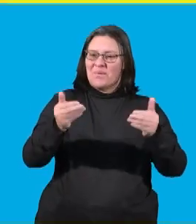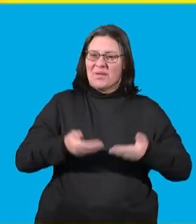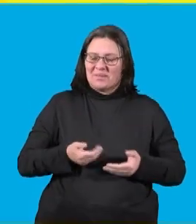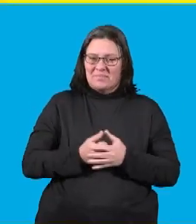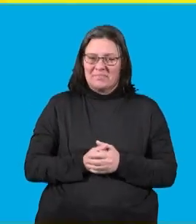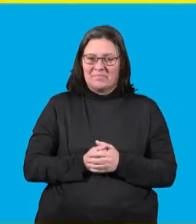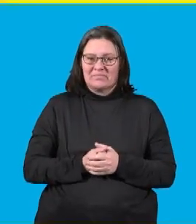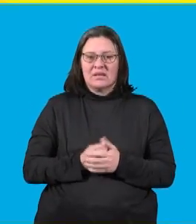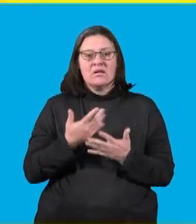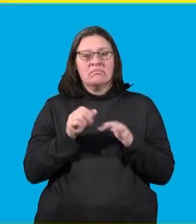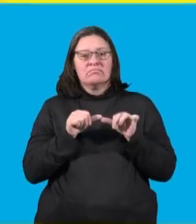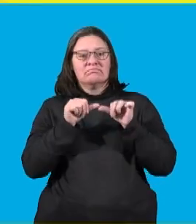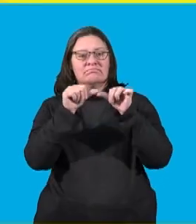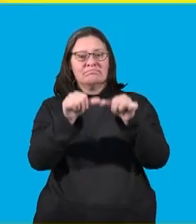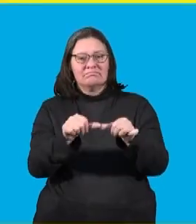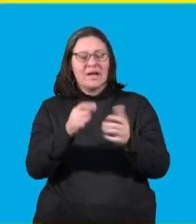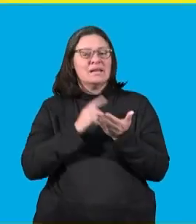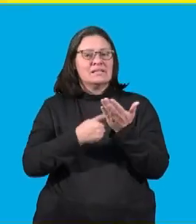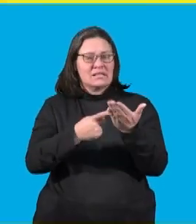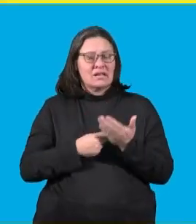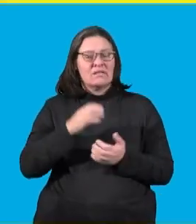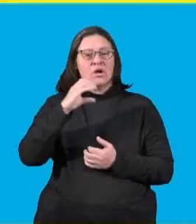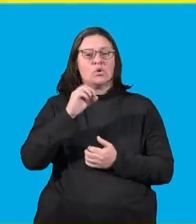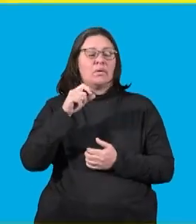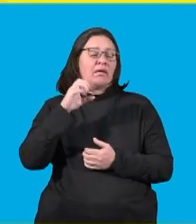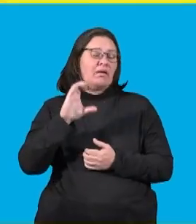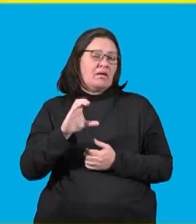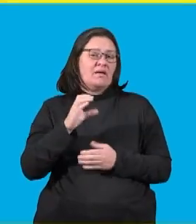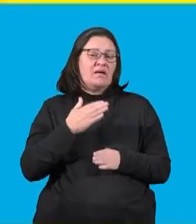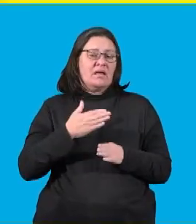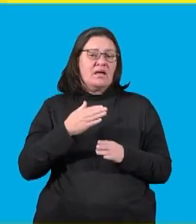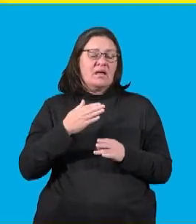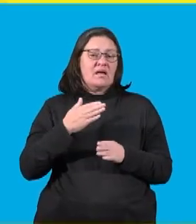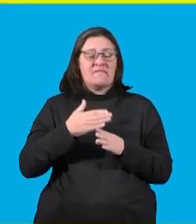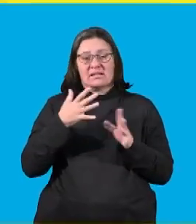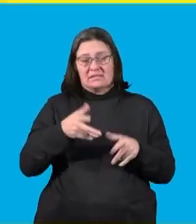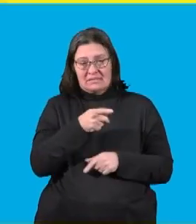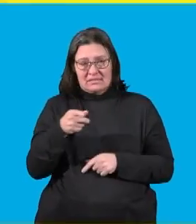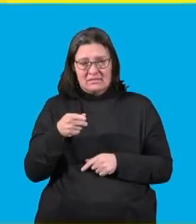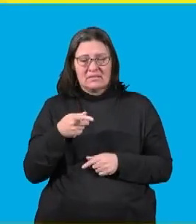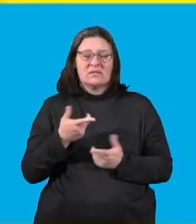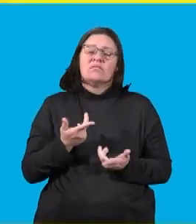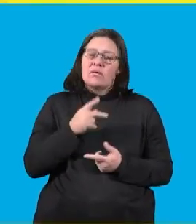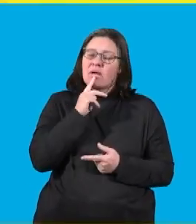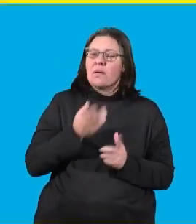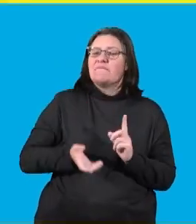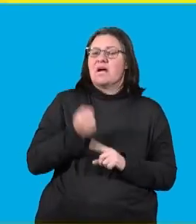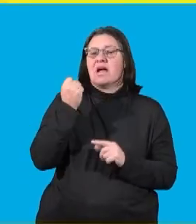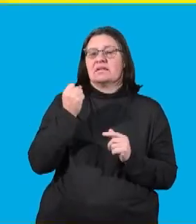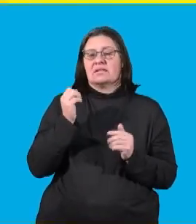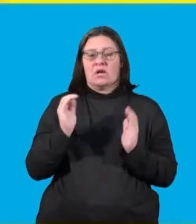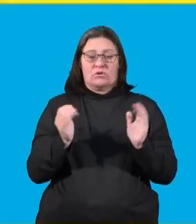Welcome back, everyone. We are continuing our discussion about cubic functions, and specifically we're looking at interpreting cubic functions and finding